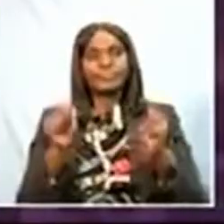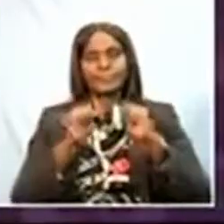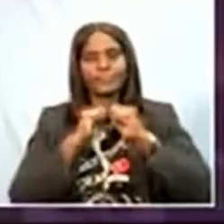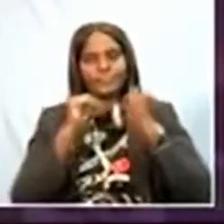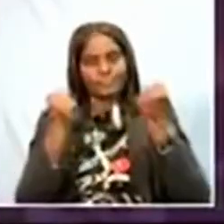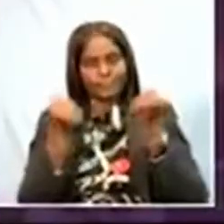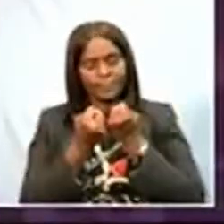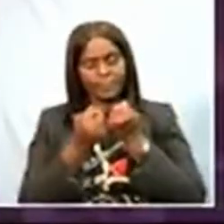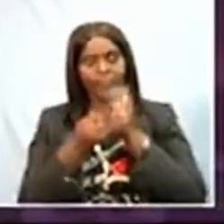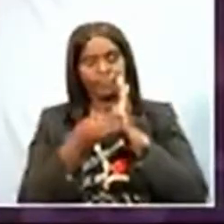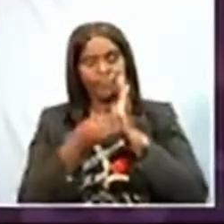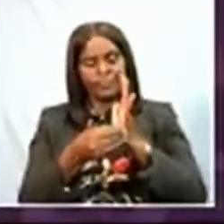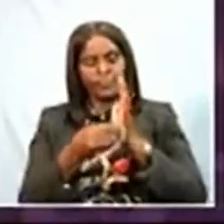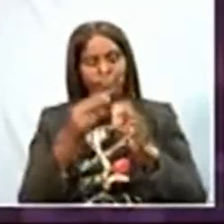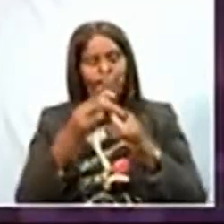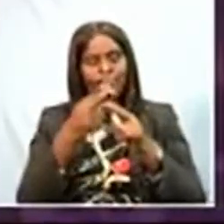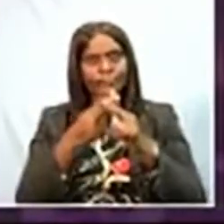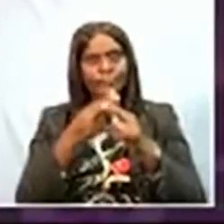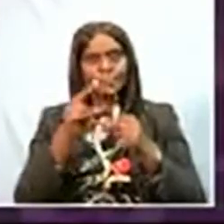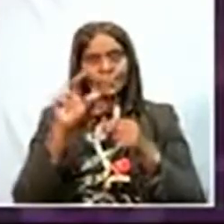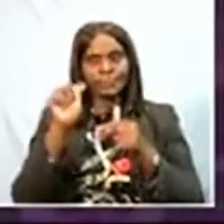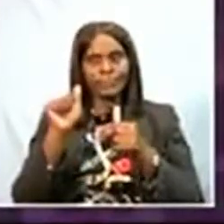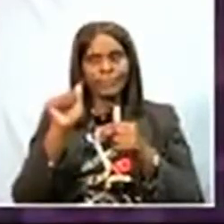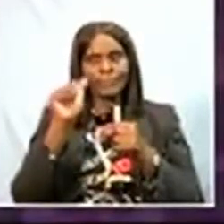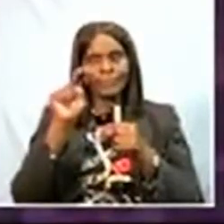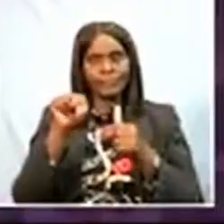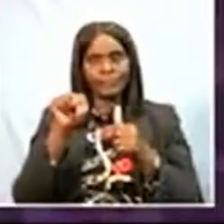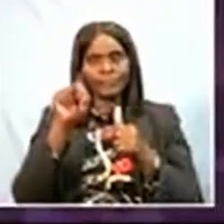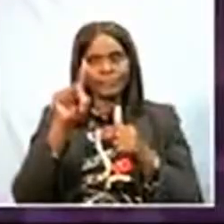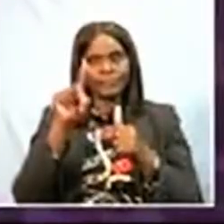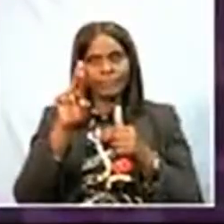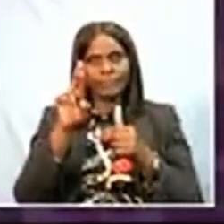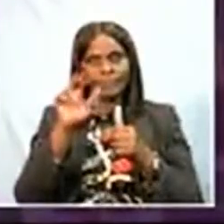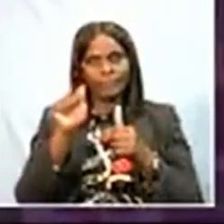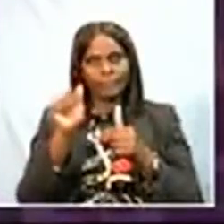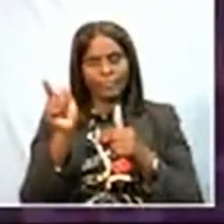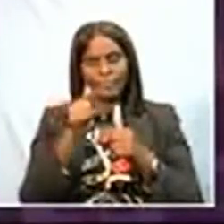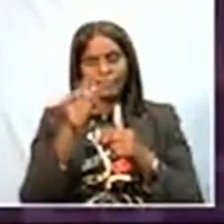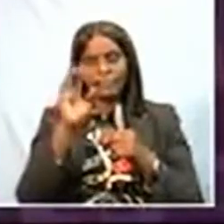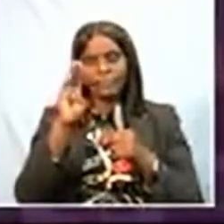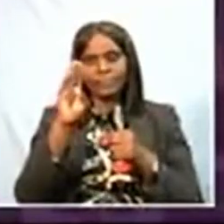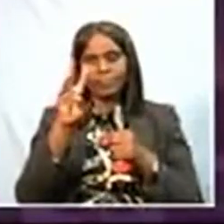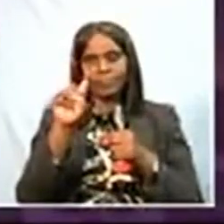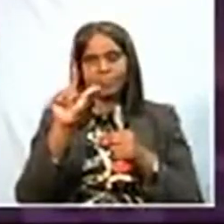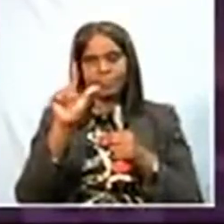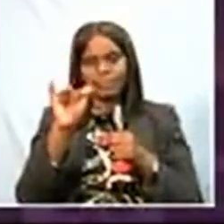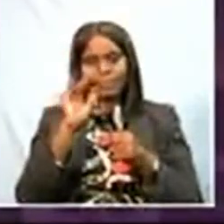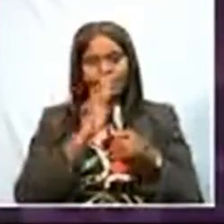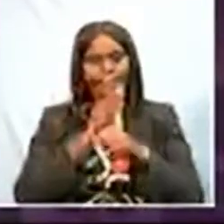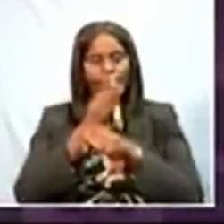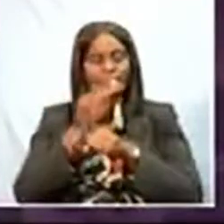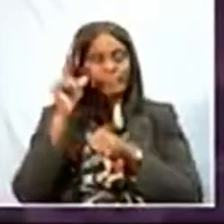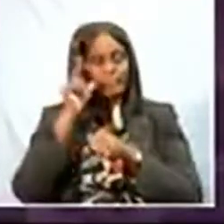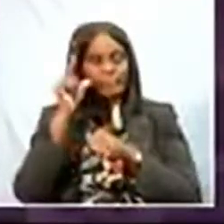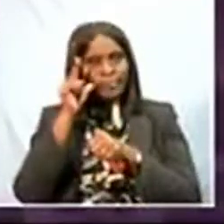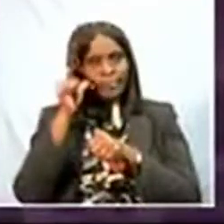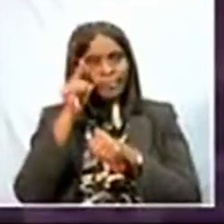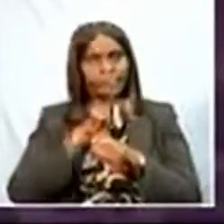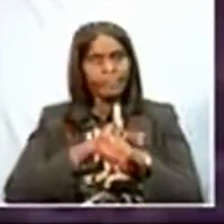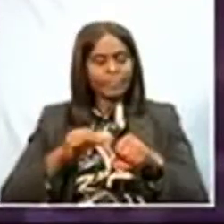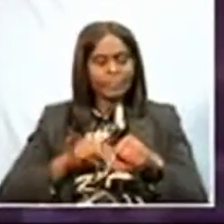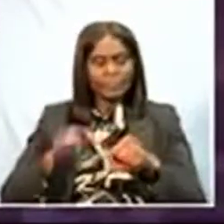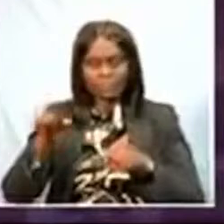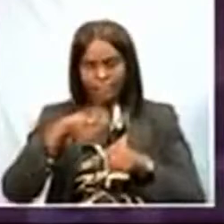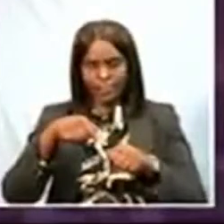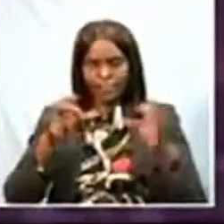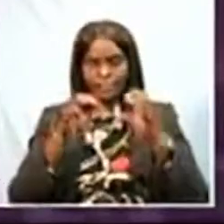actually being led by Mr. Andrea Wali, who is the KAWAMBWA Town Council Secretary. And so after lunch, we expect members of the committee